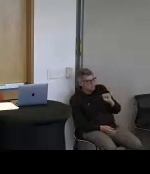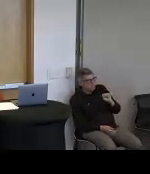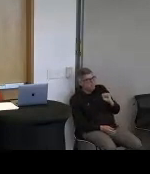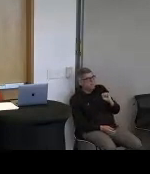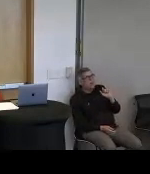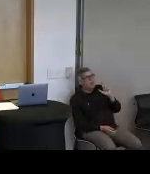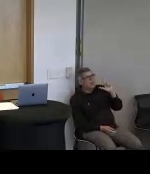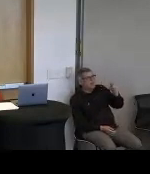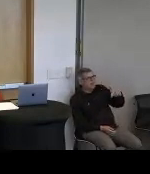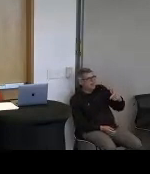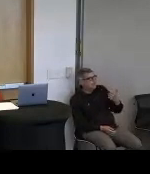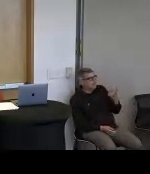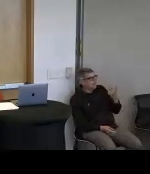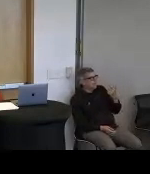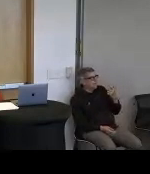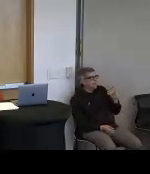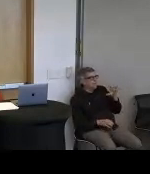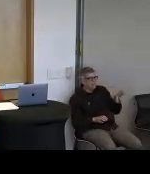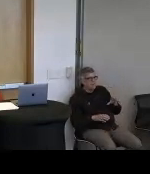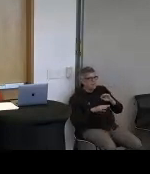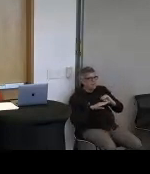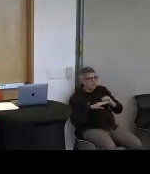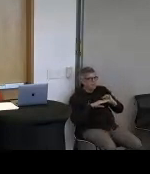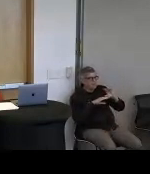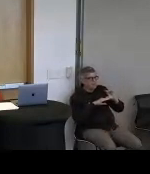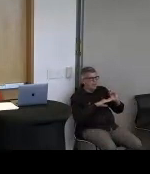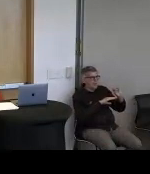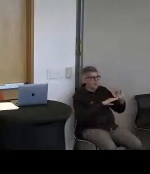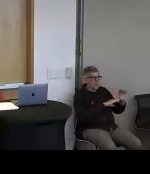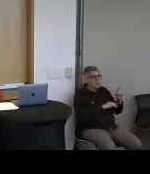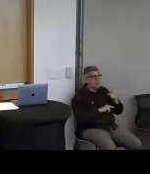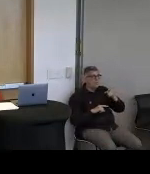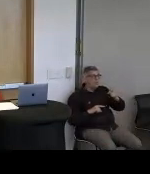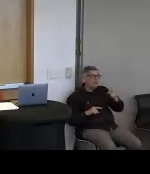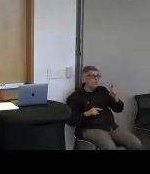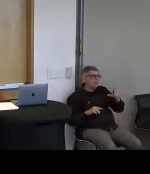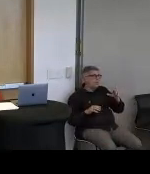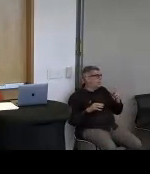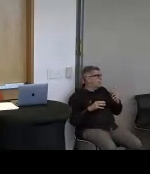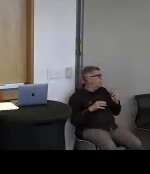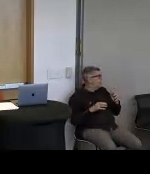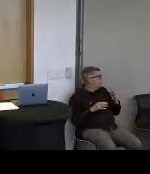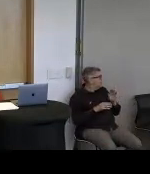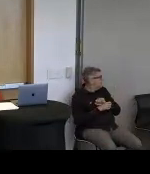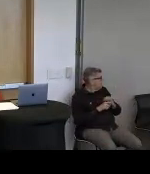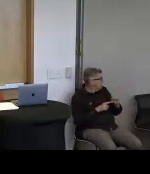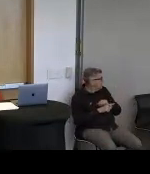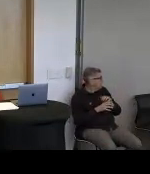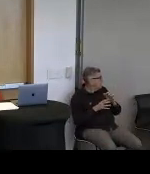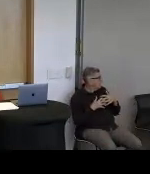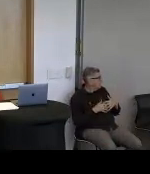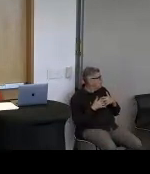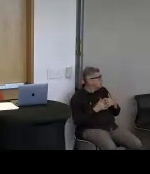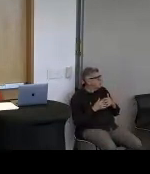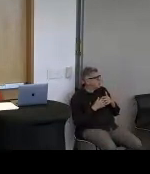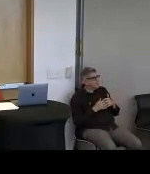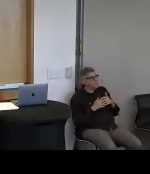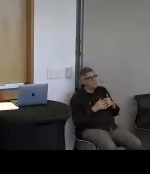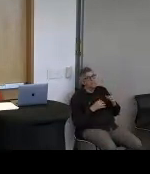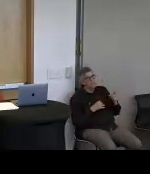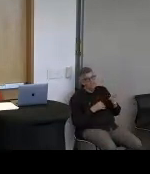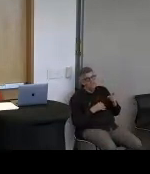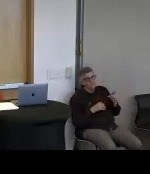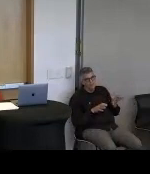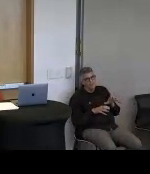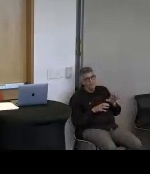up. If you'd like to practice on a swell machine later, during our hands-on Q&A, you can come and see what this machine does and how it works. For now,